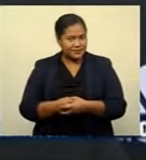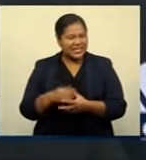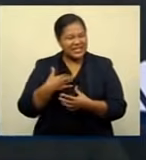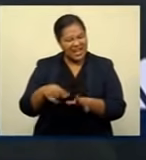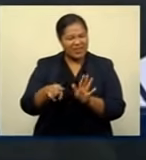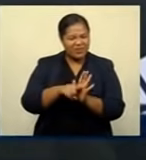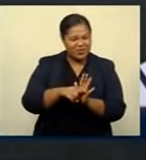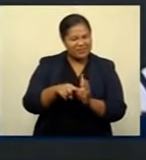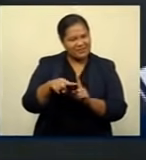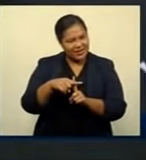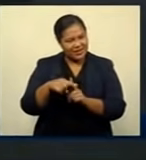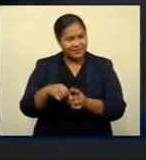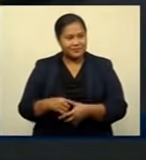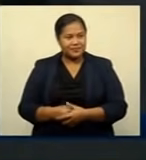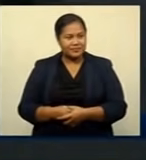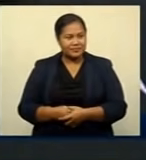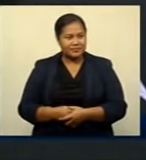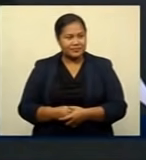We were playing positively, and